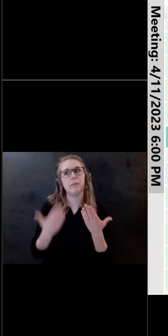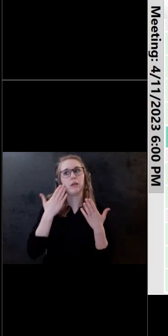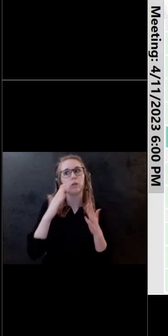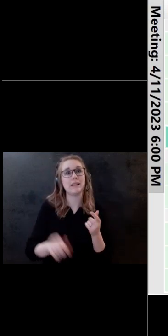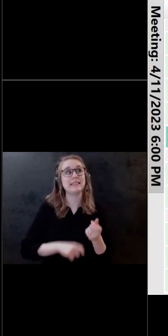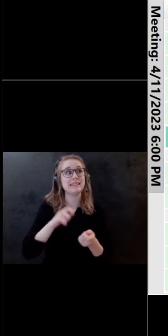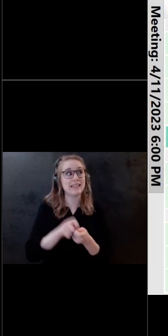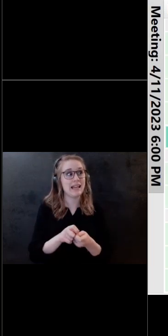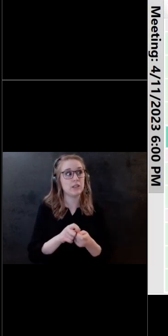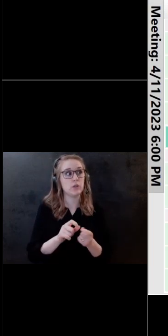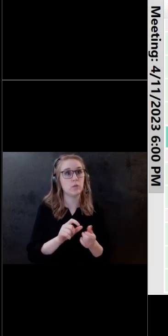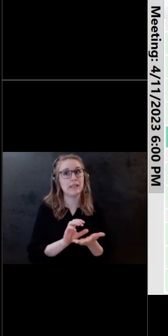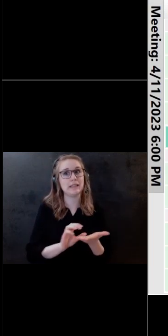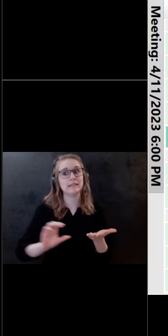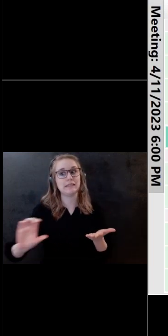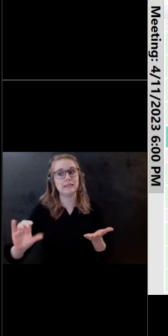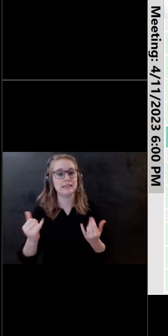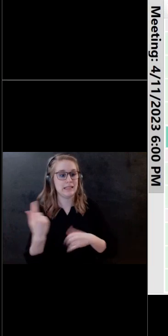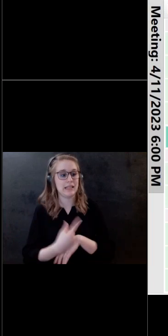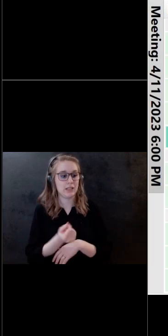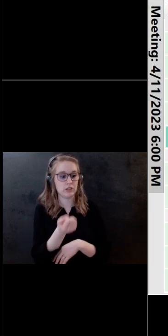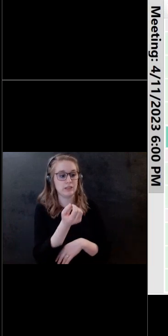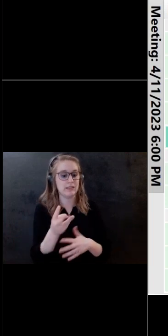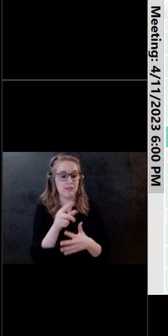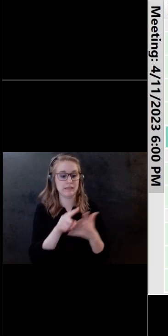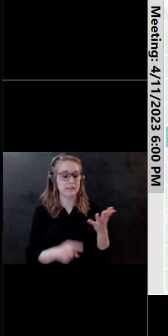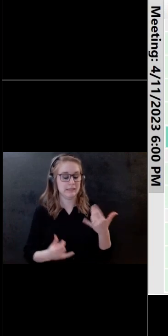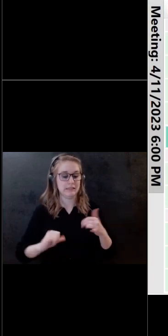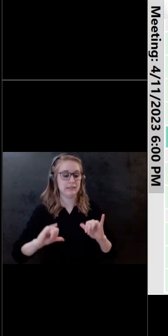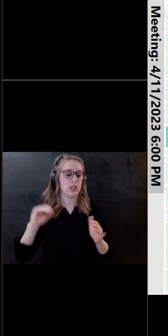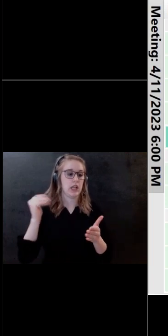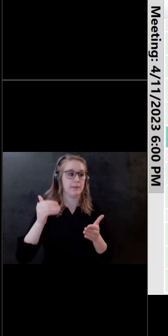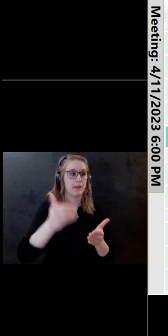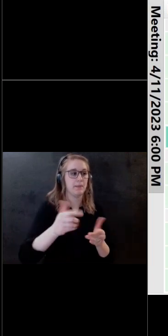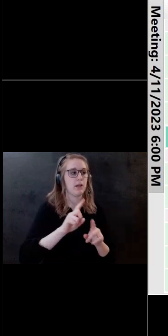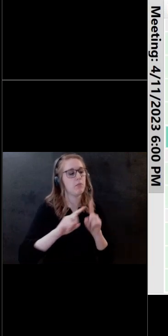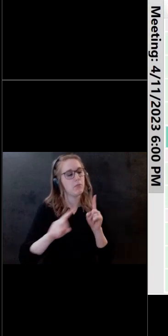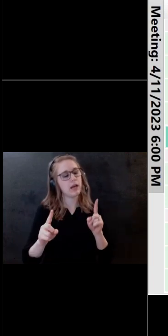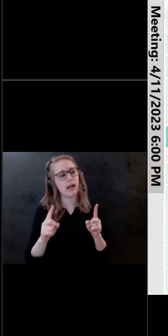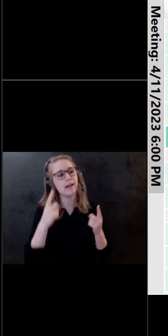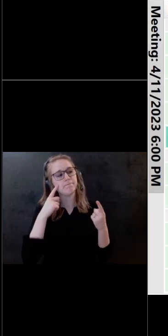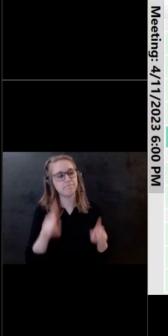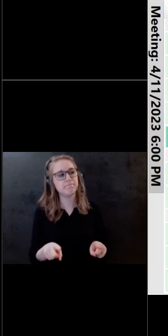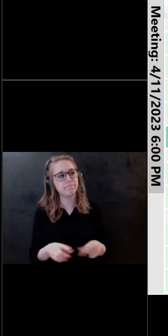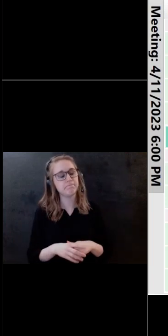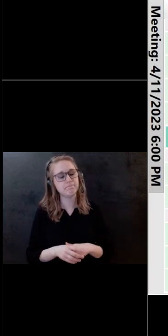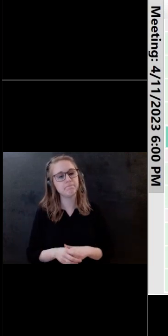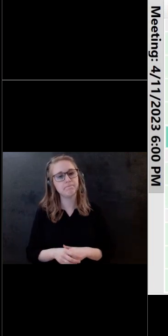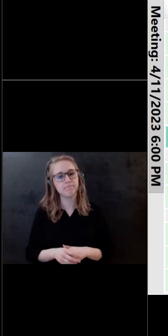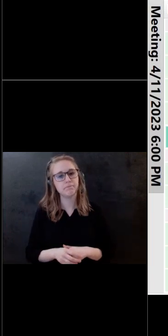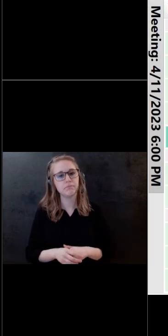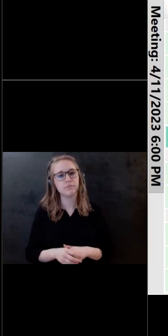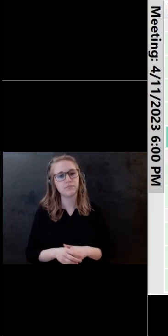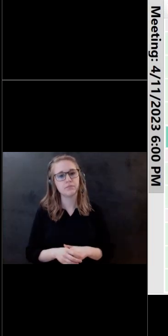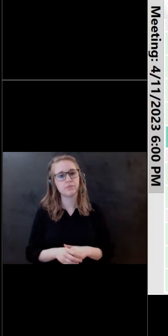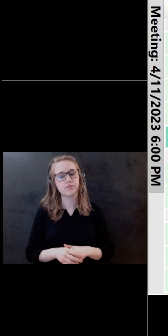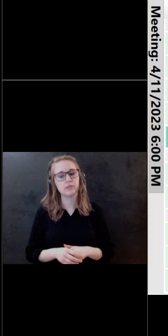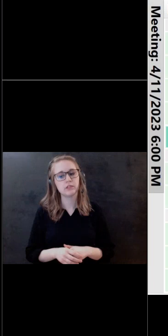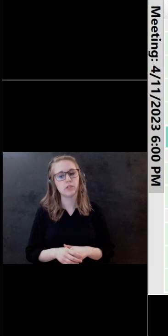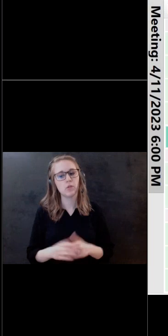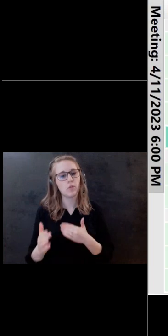what more we can assign them today, because there's several things still upcoming, but I do concur, and wherever we can give them